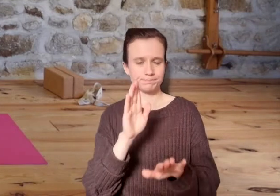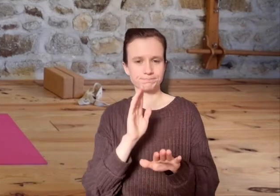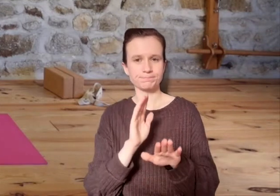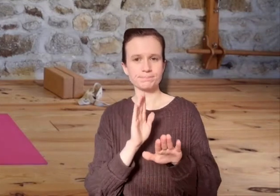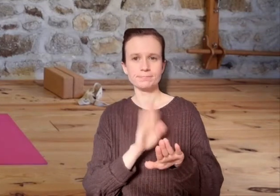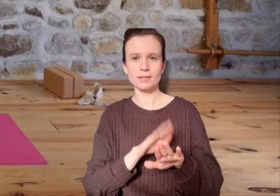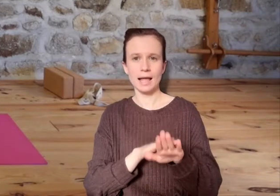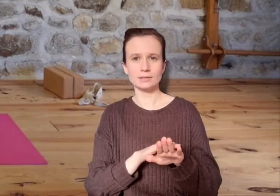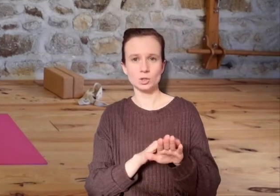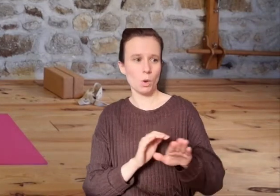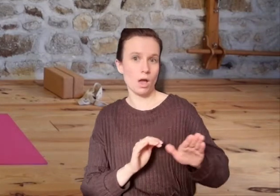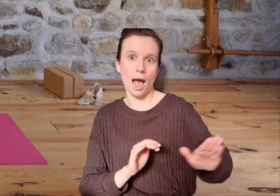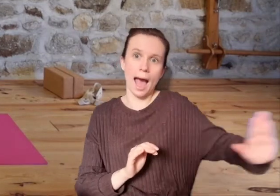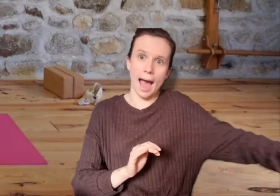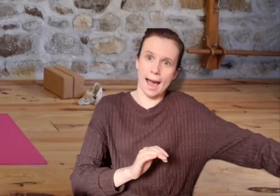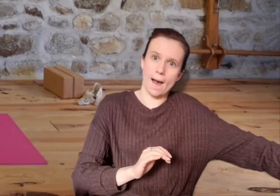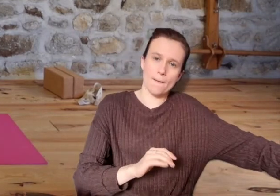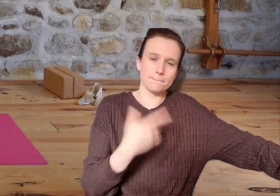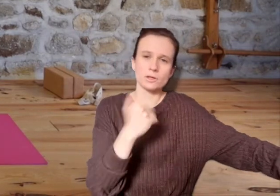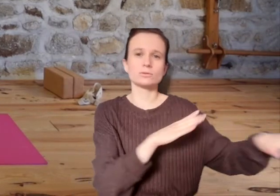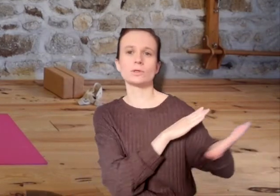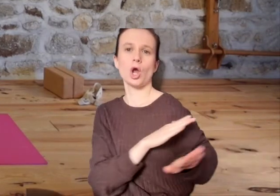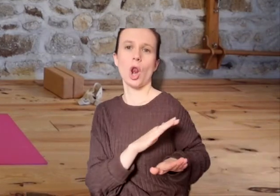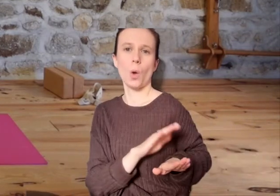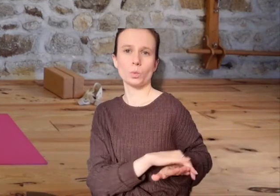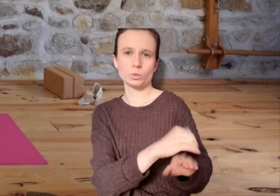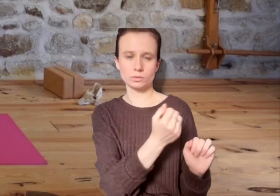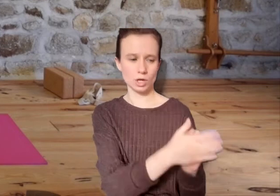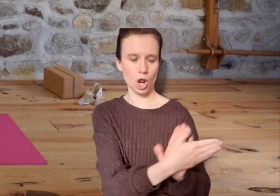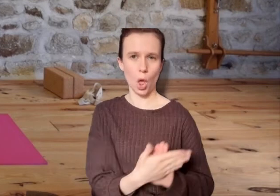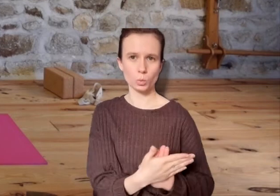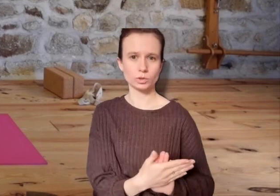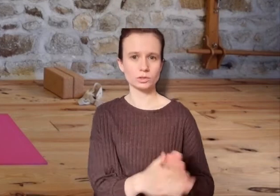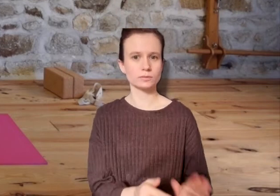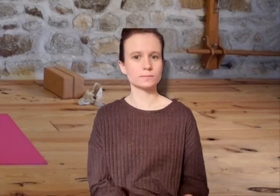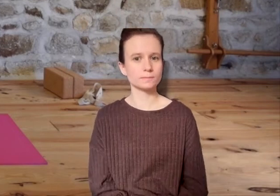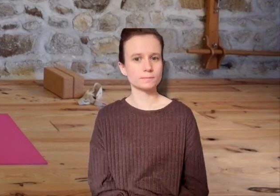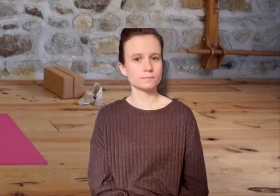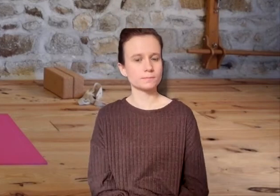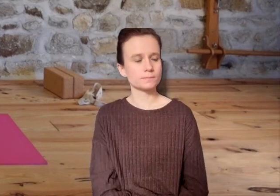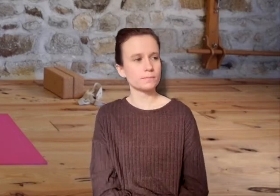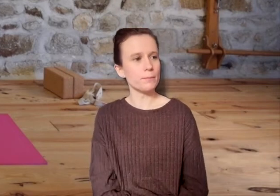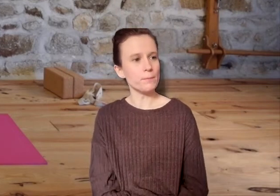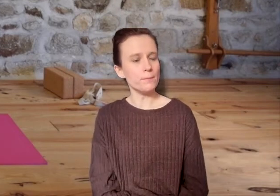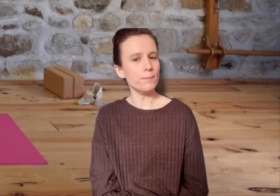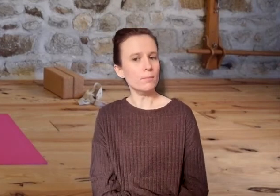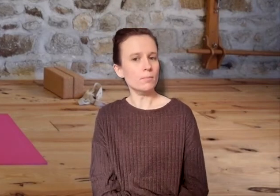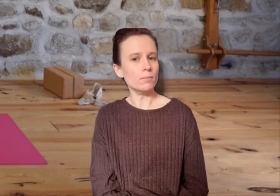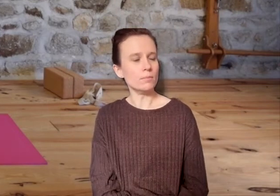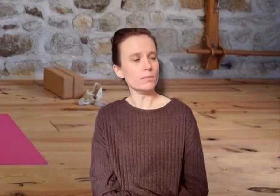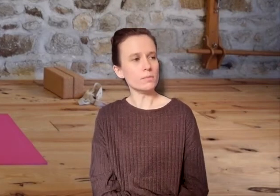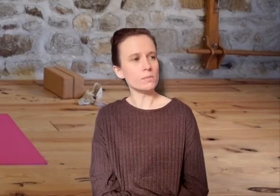fairly close to you so you can keep your spine upright. You want to be careful not to have it way back so you're leaning out of that